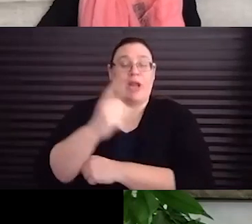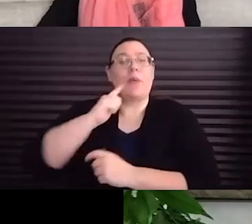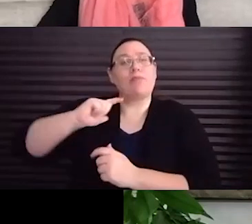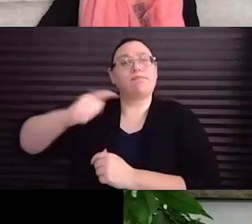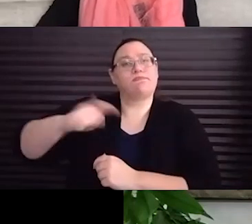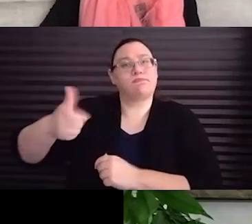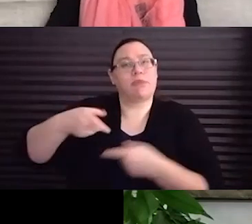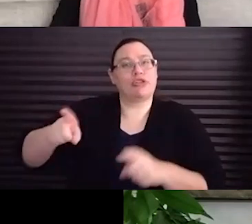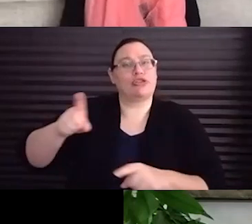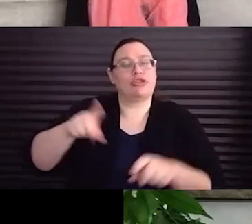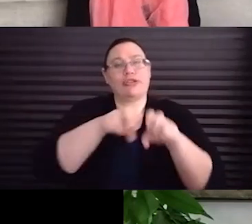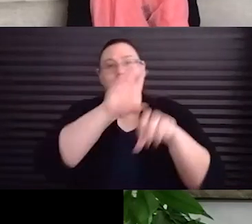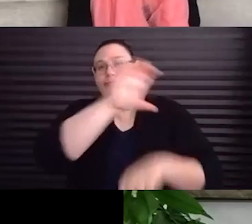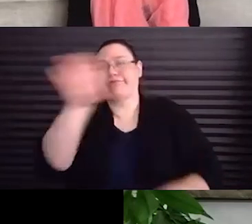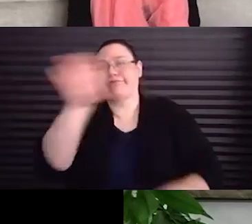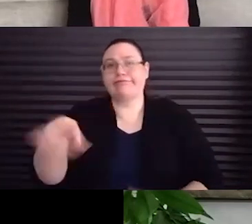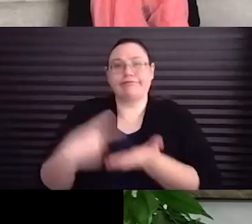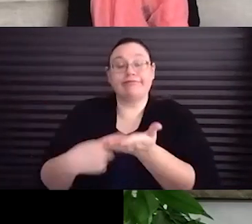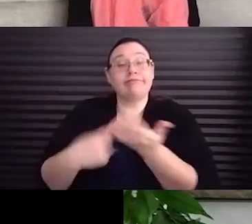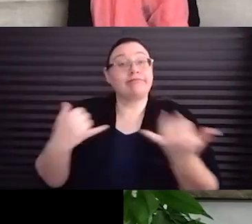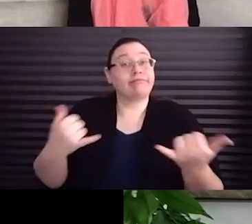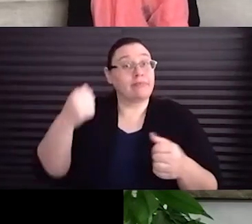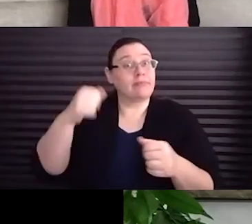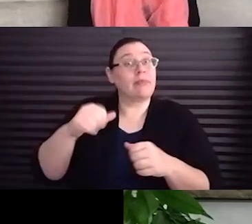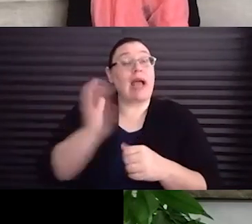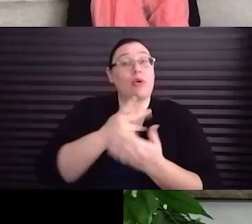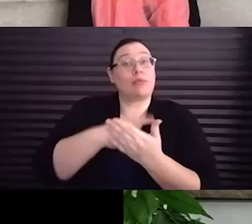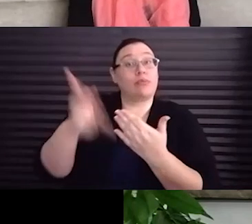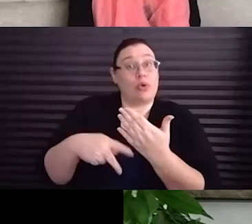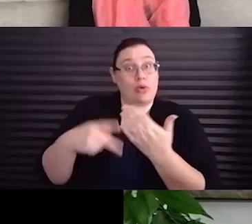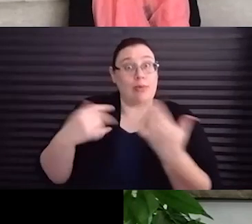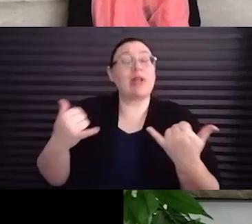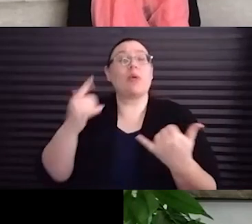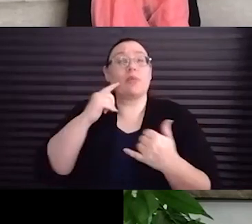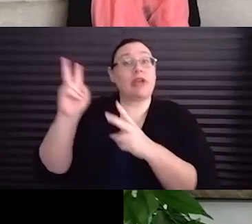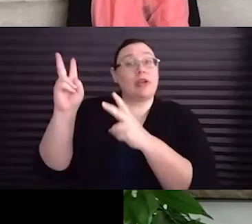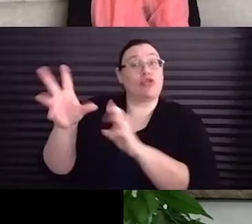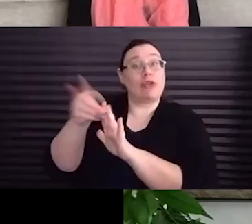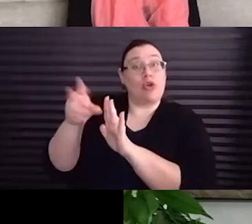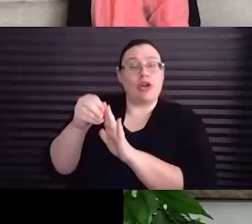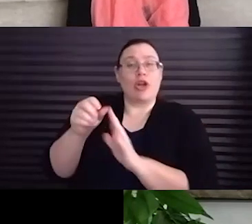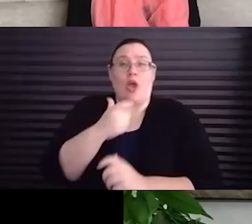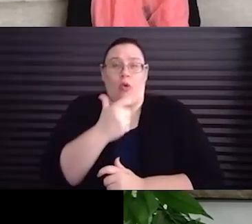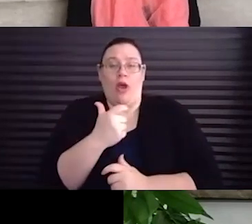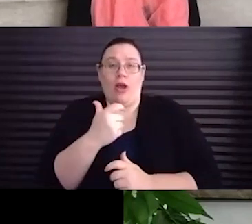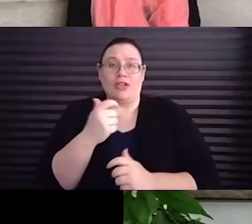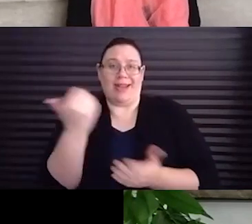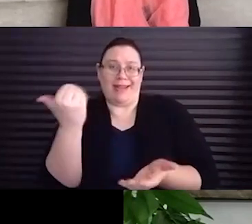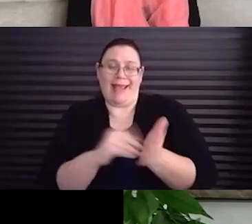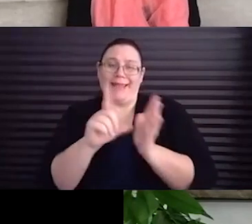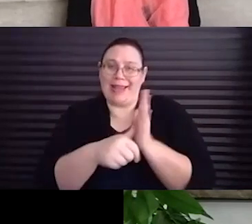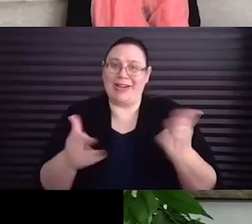panel. As a reminder, today's program is being recorded and you can watch the replay right here on SAG-AFTRA's YouTube channel.